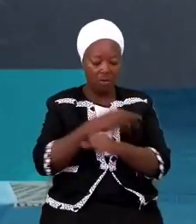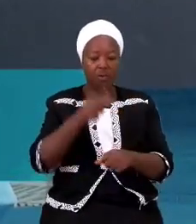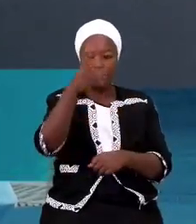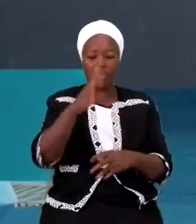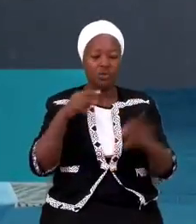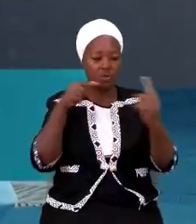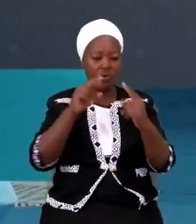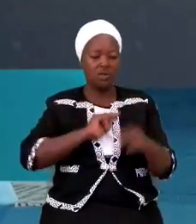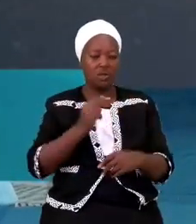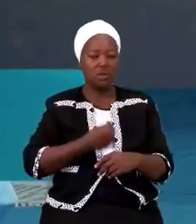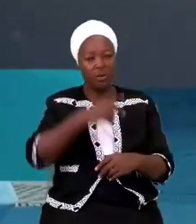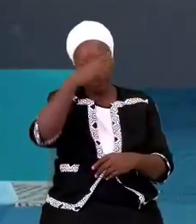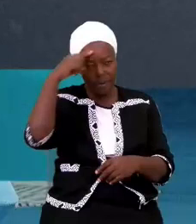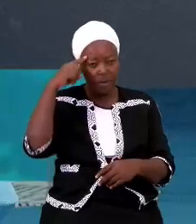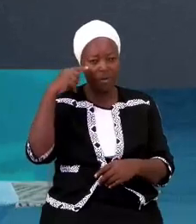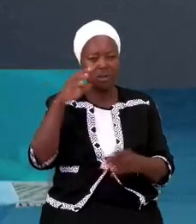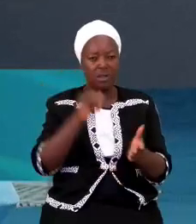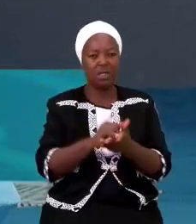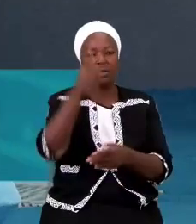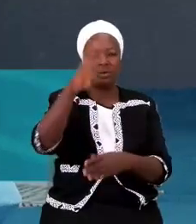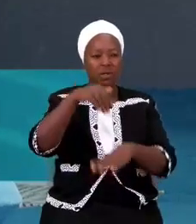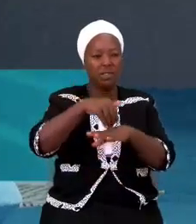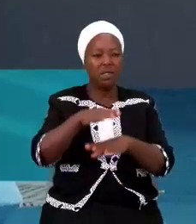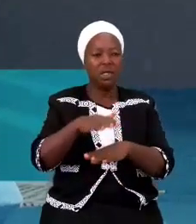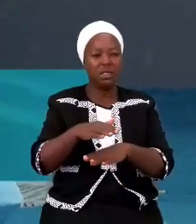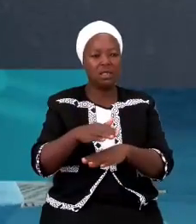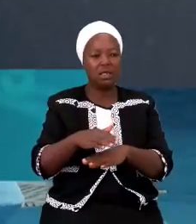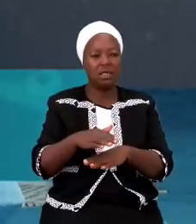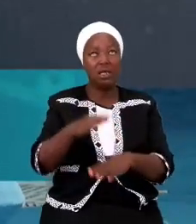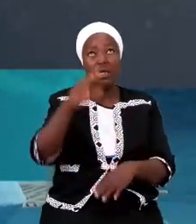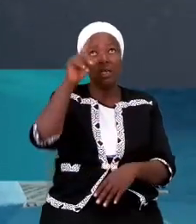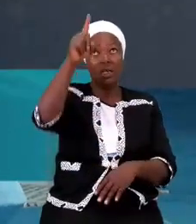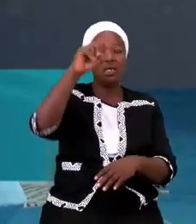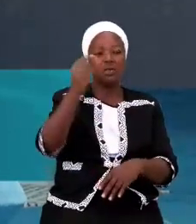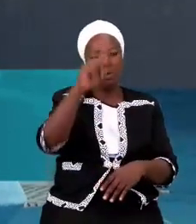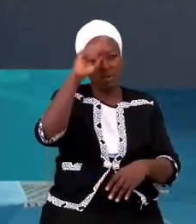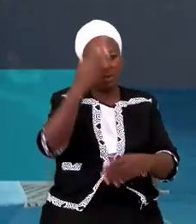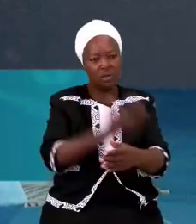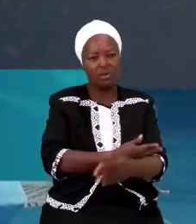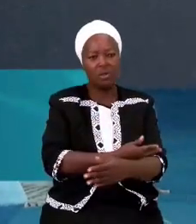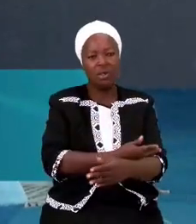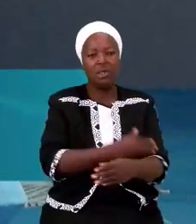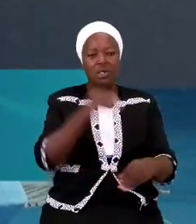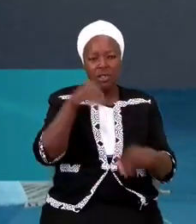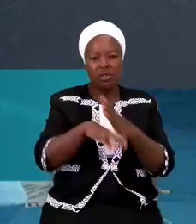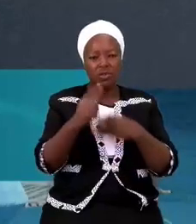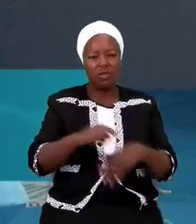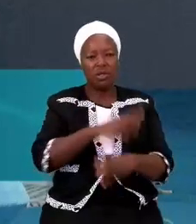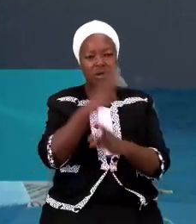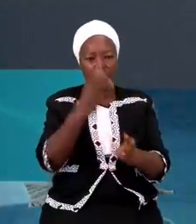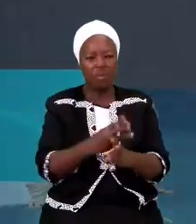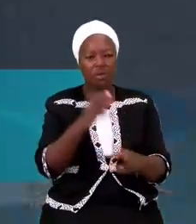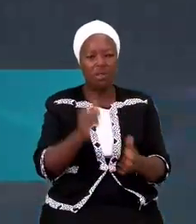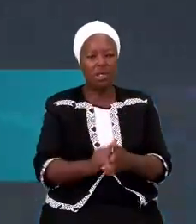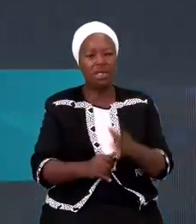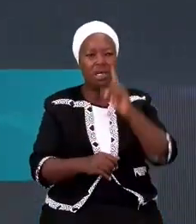Son into the world, that he might, we might live through him. Look at verse